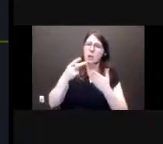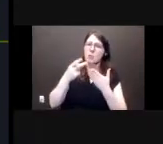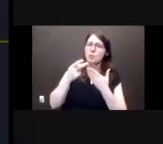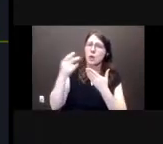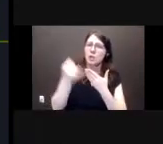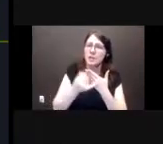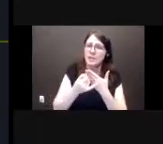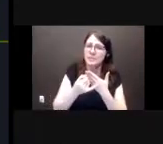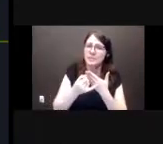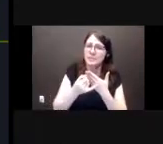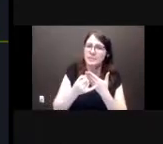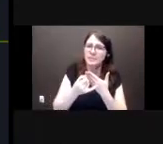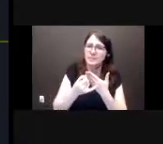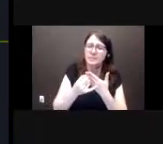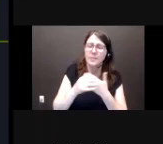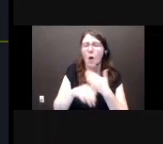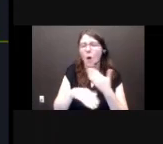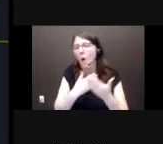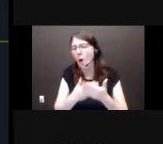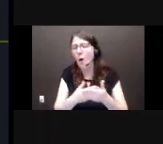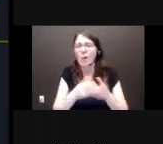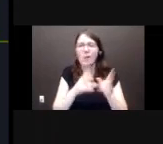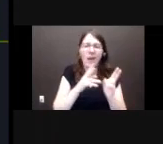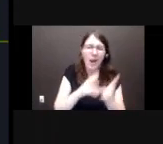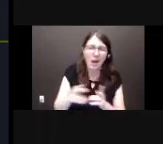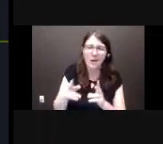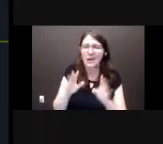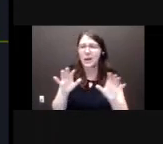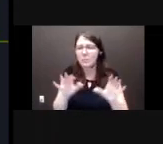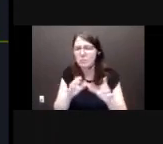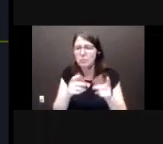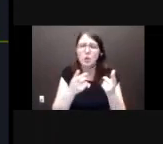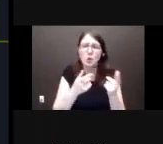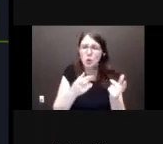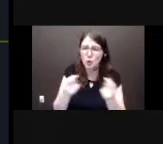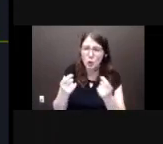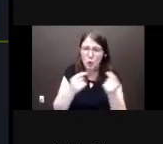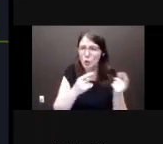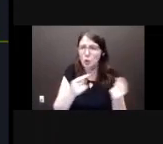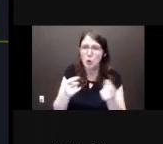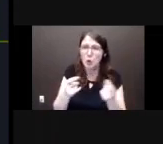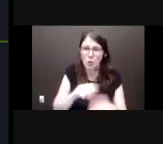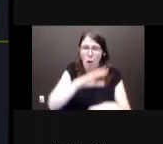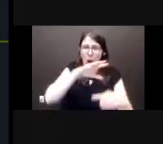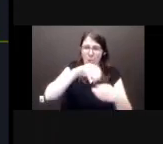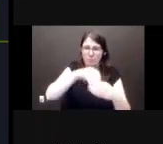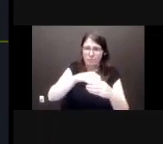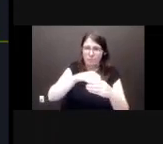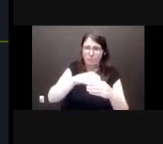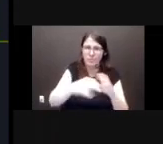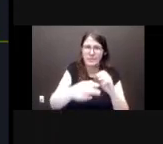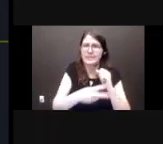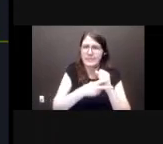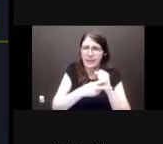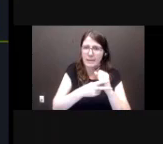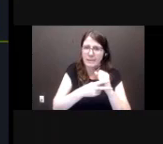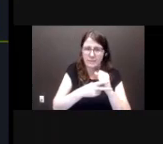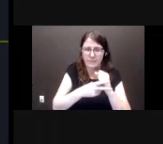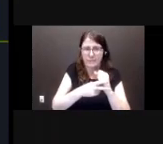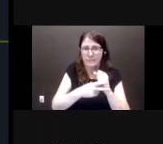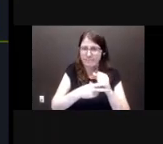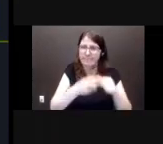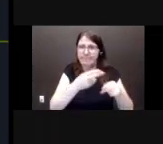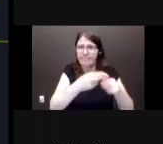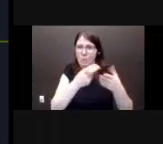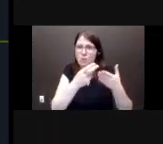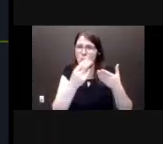project. So all the editing you do in here would be saved as a file on your computer. And you can always go back in future,